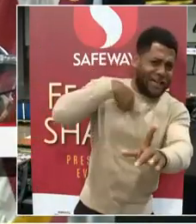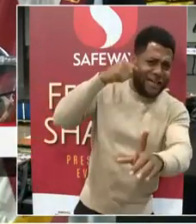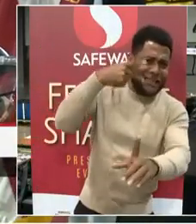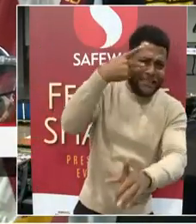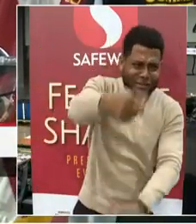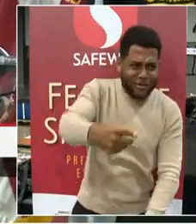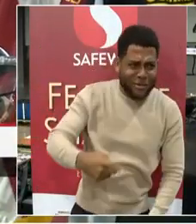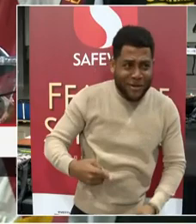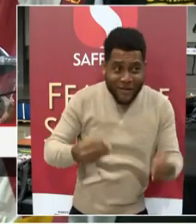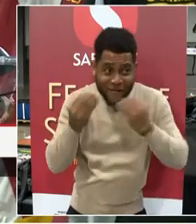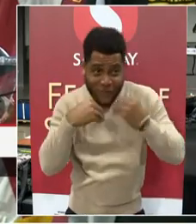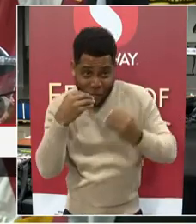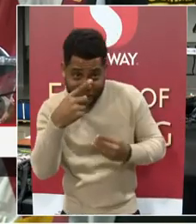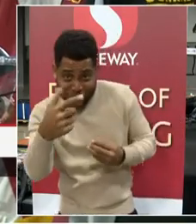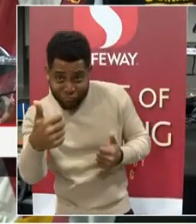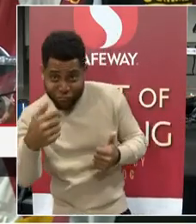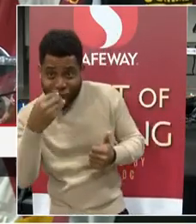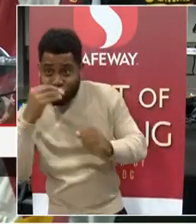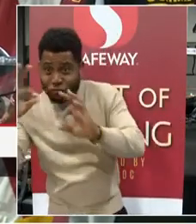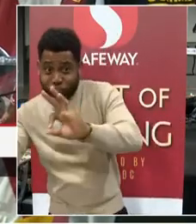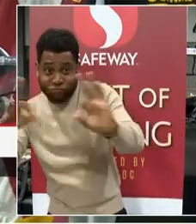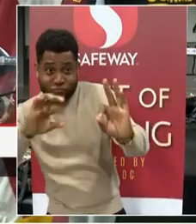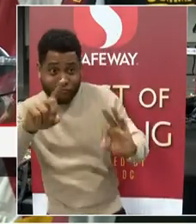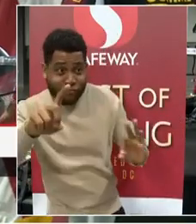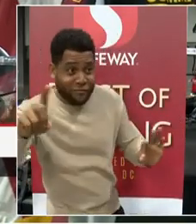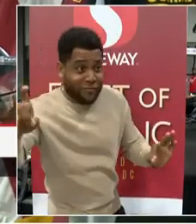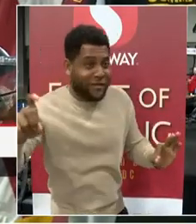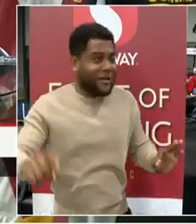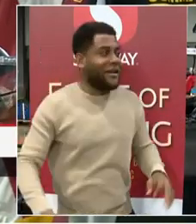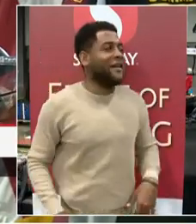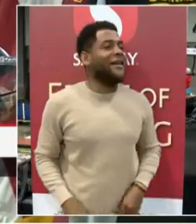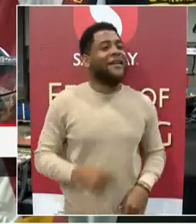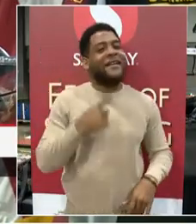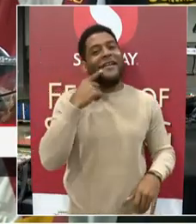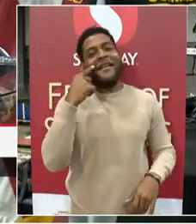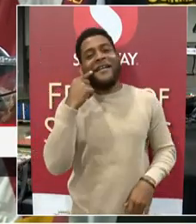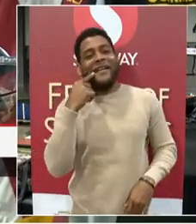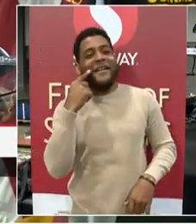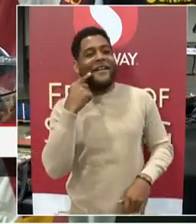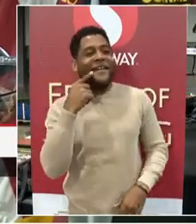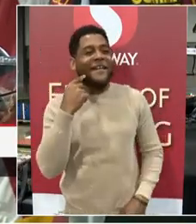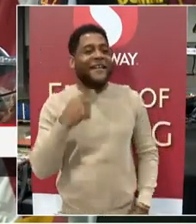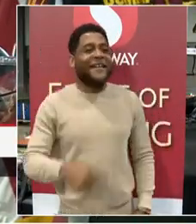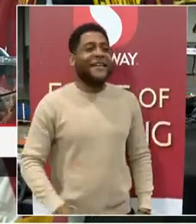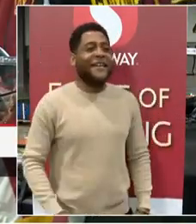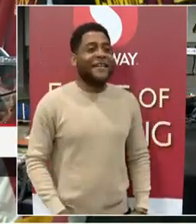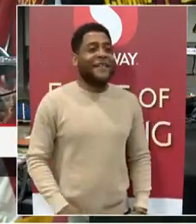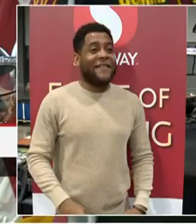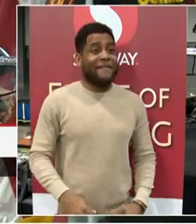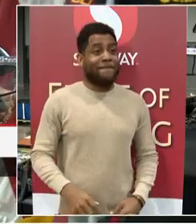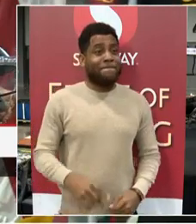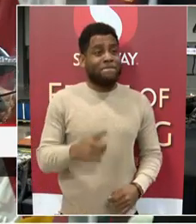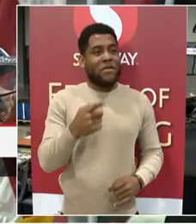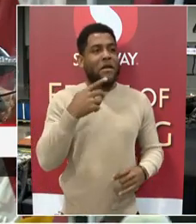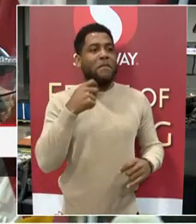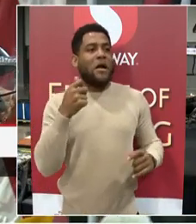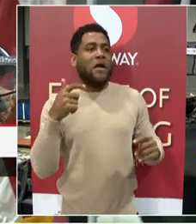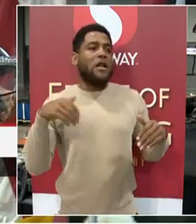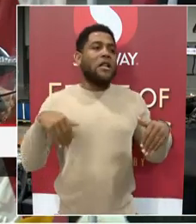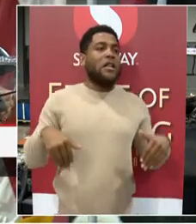good? All right. Y'all are kind of subdued. I'm not understanding.